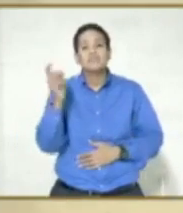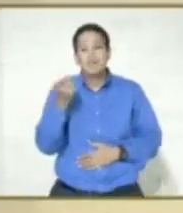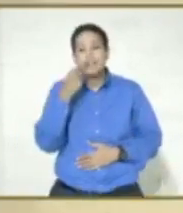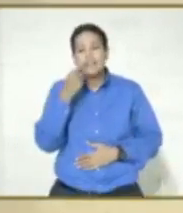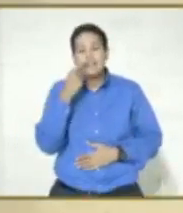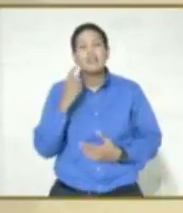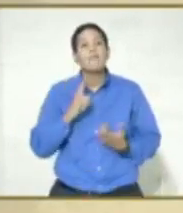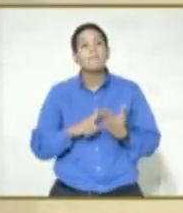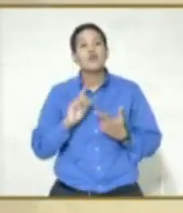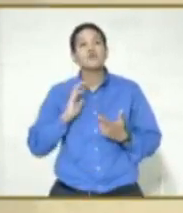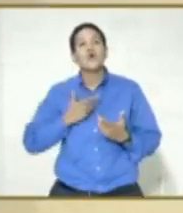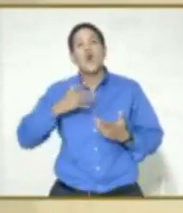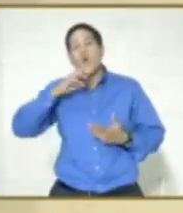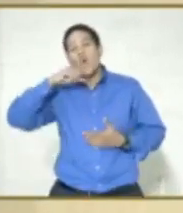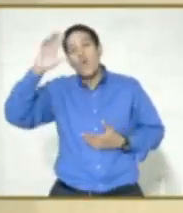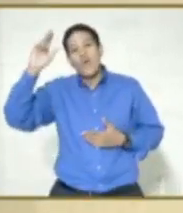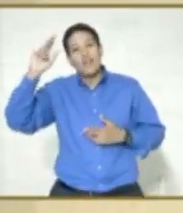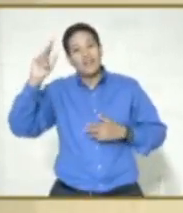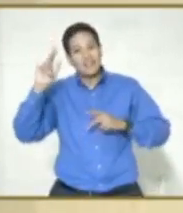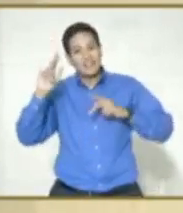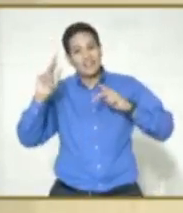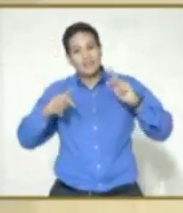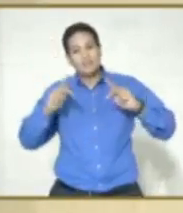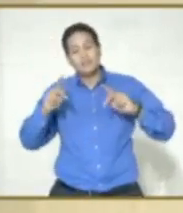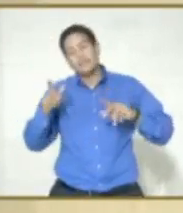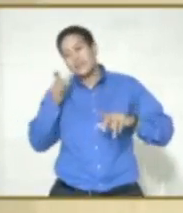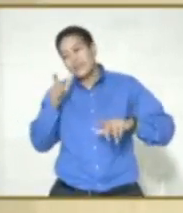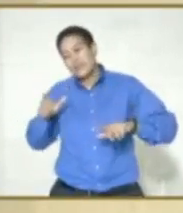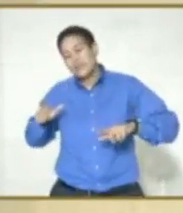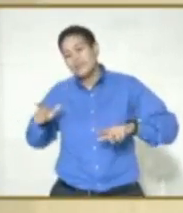to our outdoor elderly poor recipients.